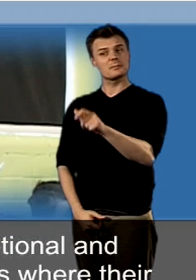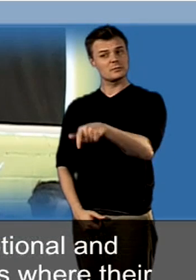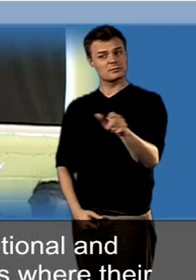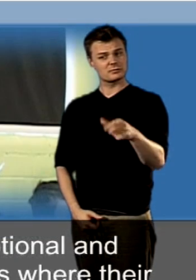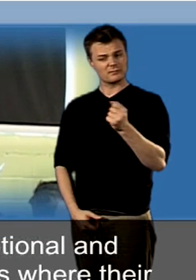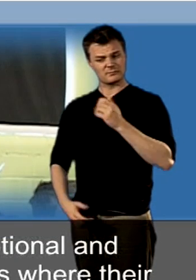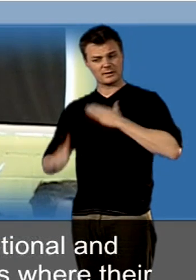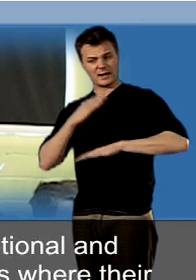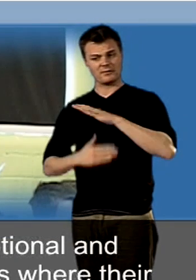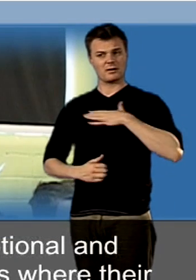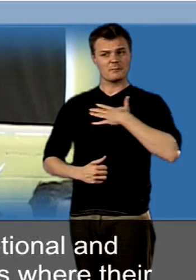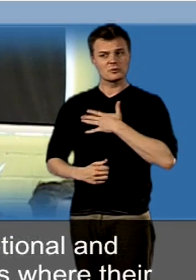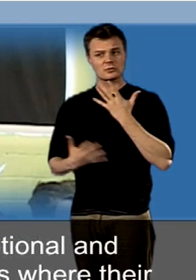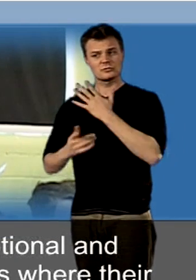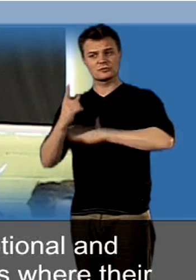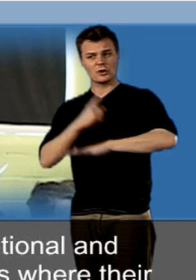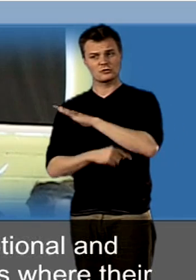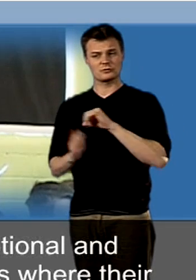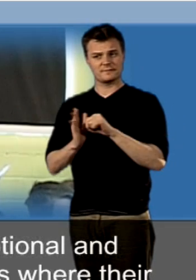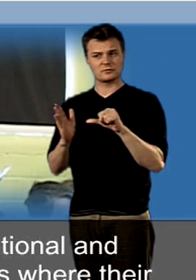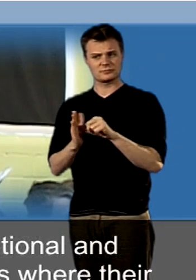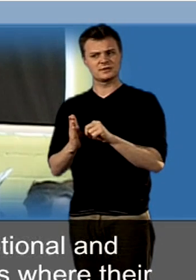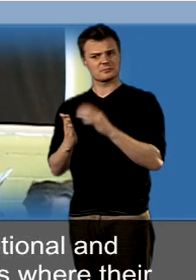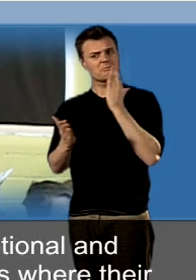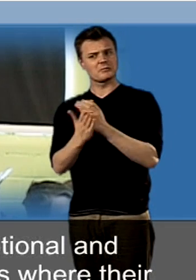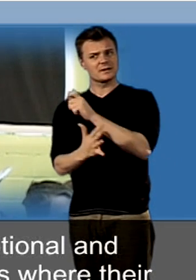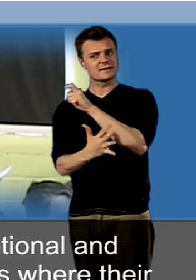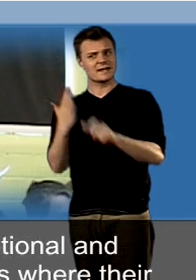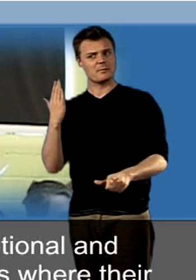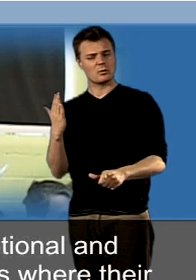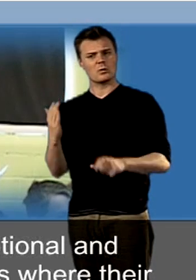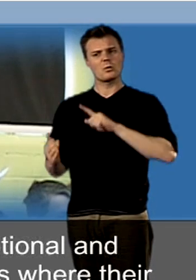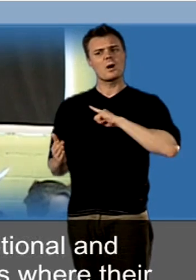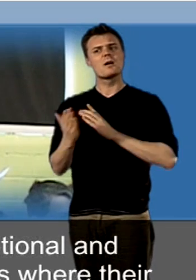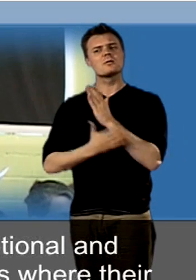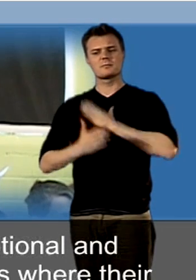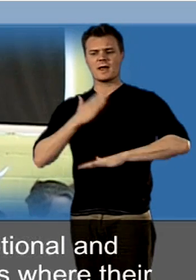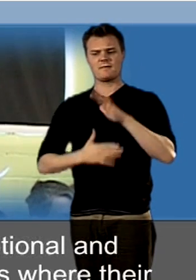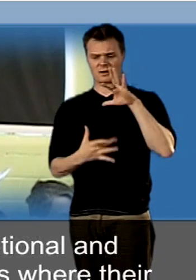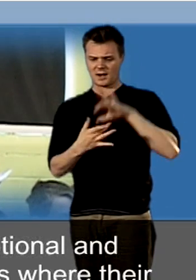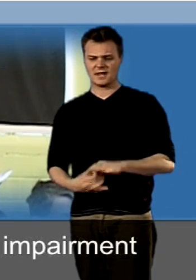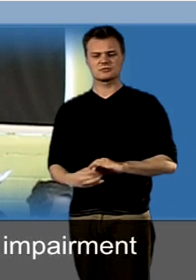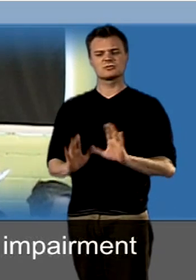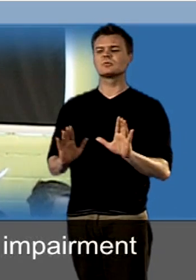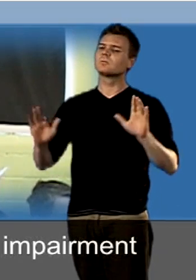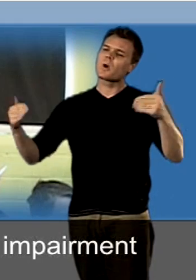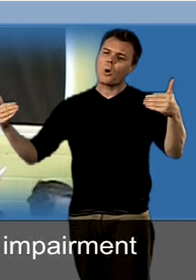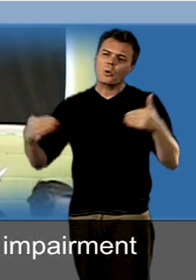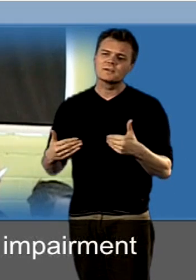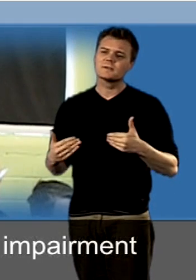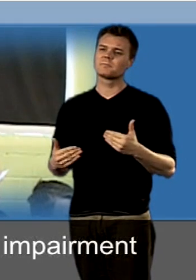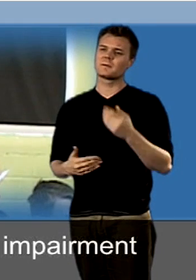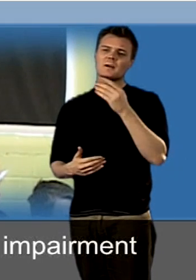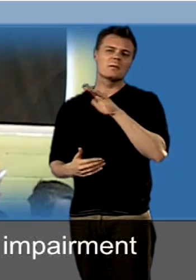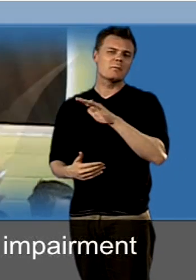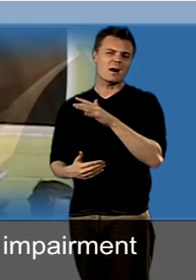Behaviour for learning. Some pupils with behavioural, emotional and social difficulties are disabled pupils where their behaviour may have an